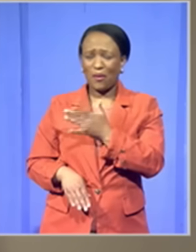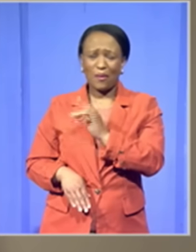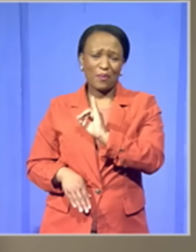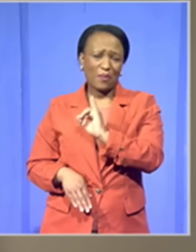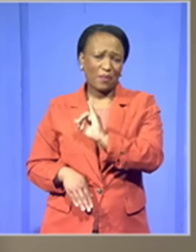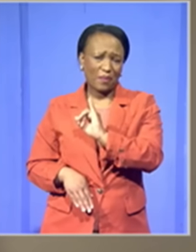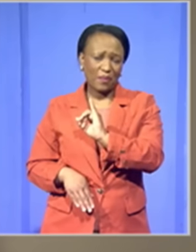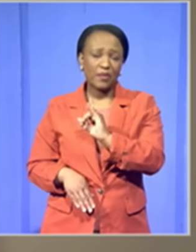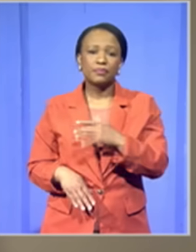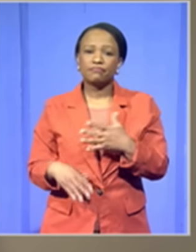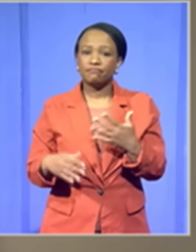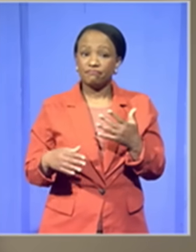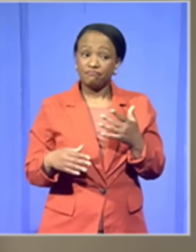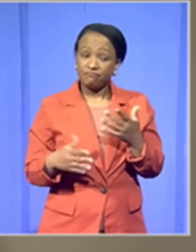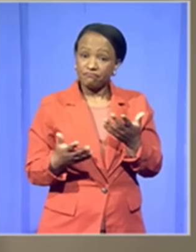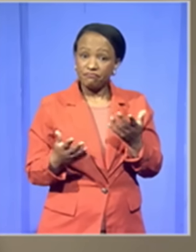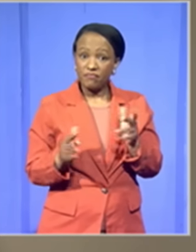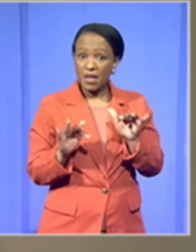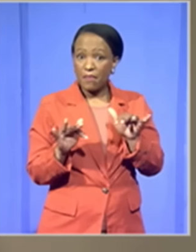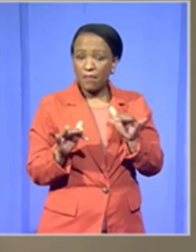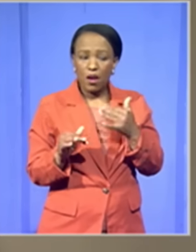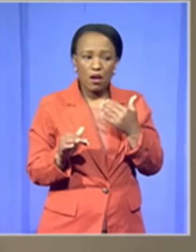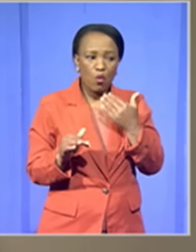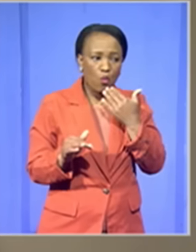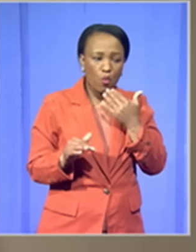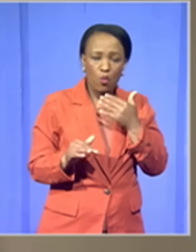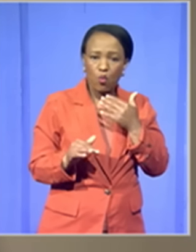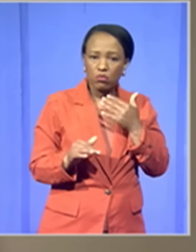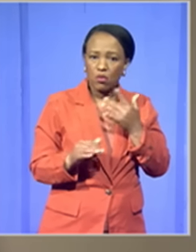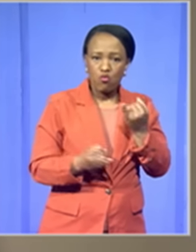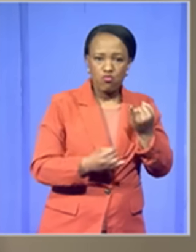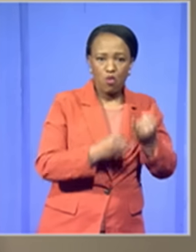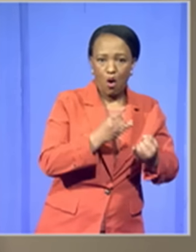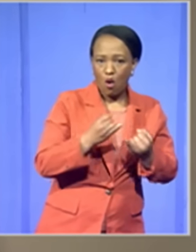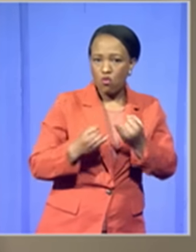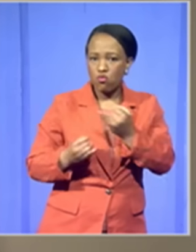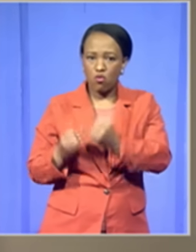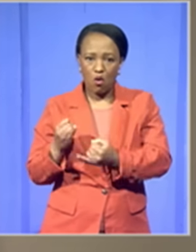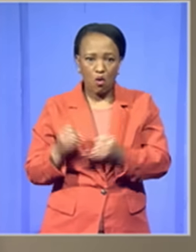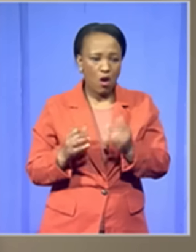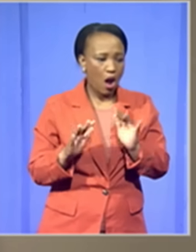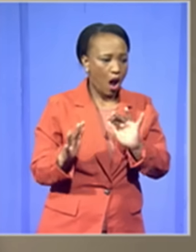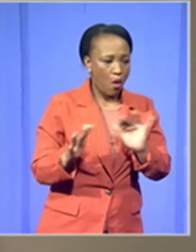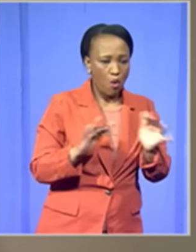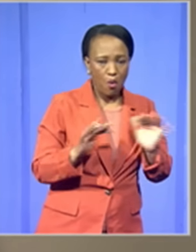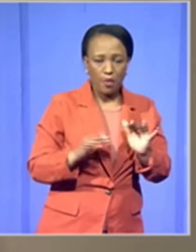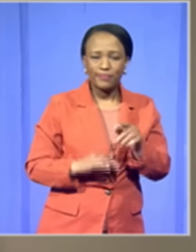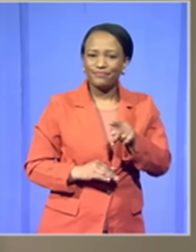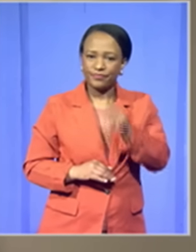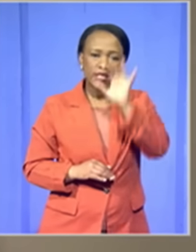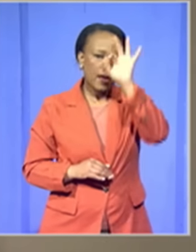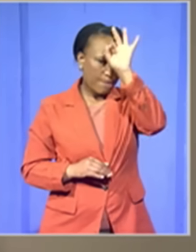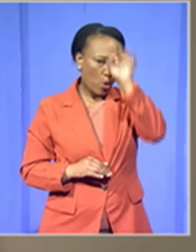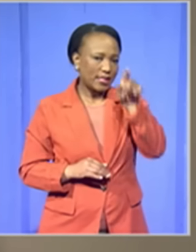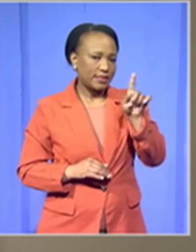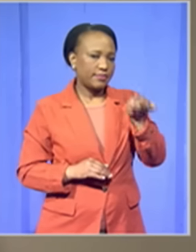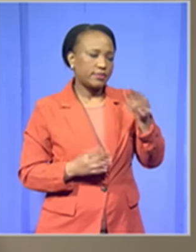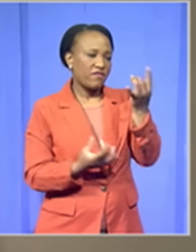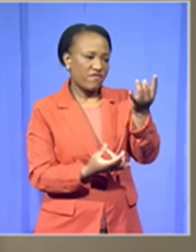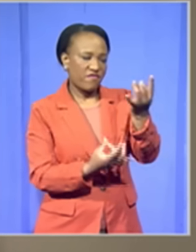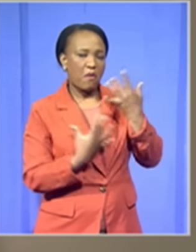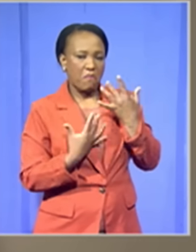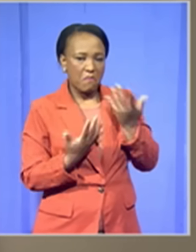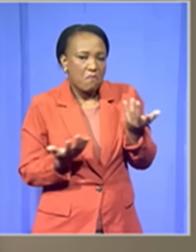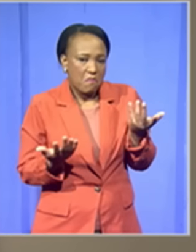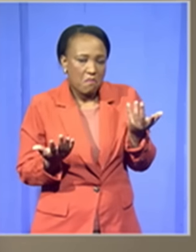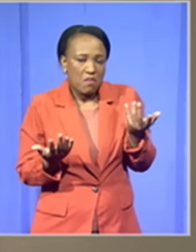tshwanetšeng gore ba re botse gore ba gononela mang gore a ka ba tšea maikarabelo a se ke maphodisa bao go fitlheng ga bjale re sa kgone ba bolela kudu